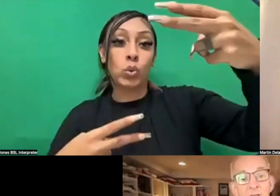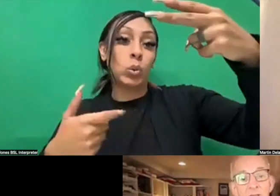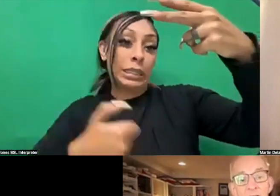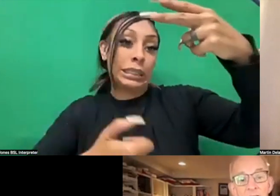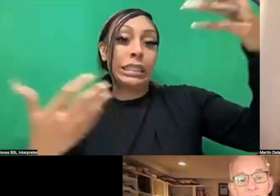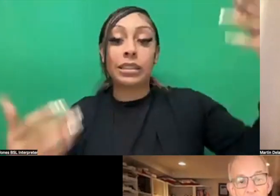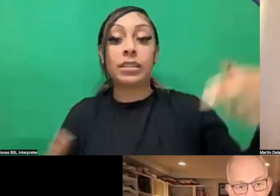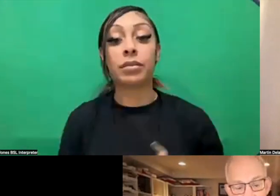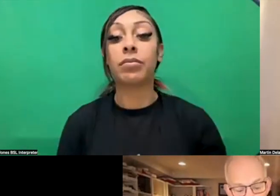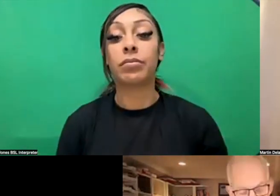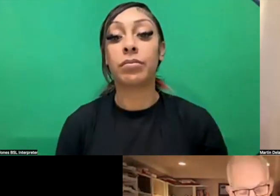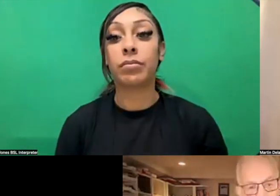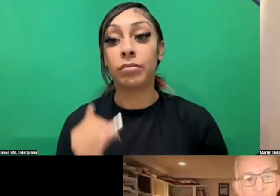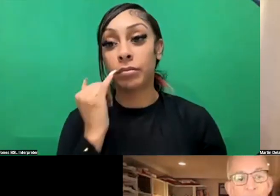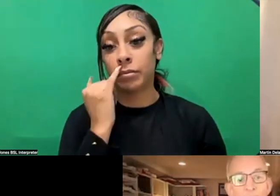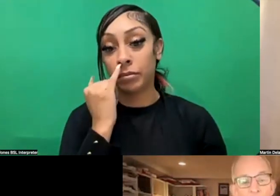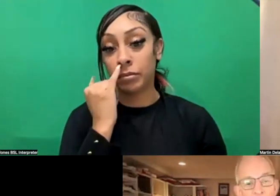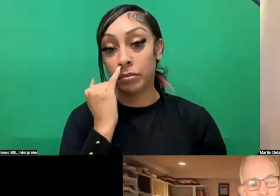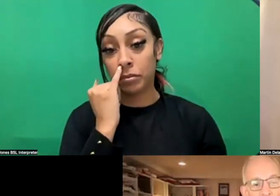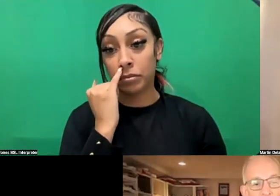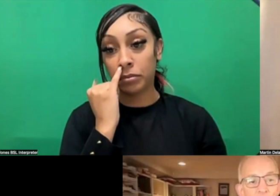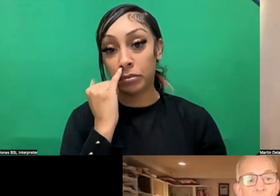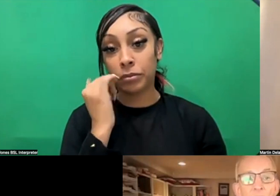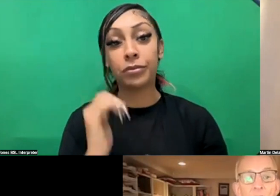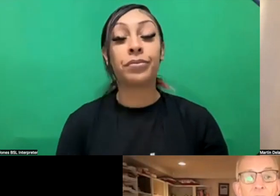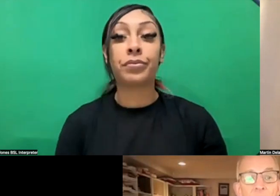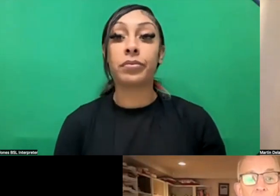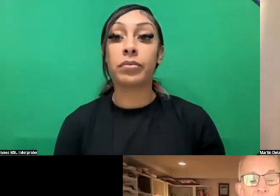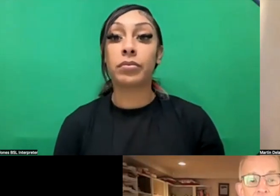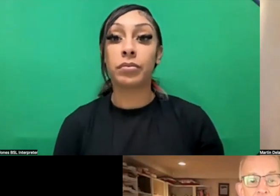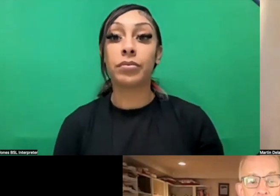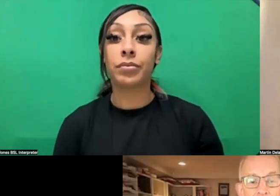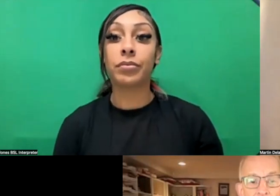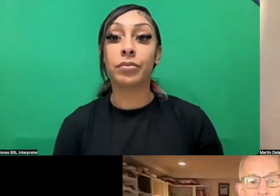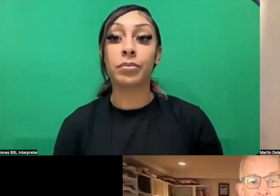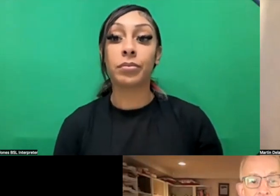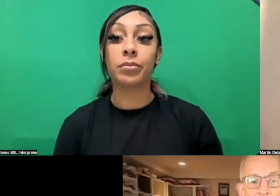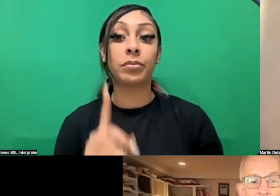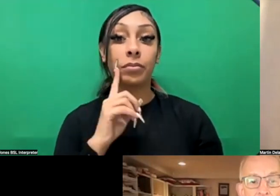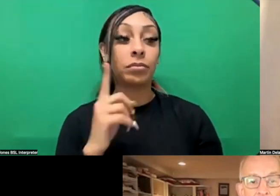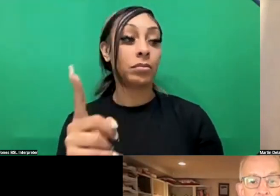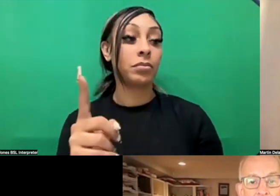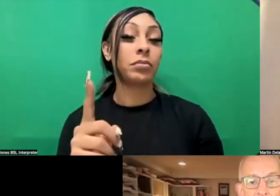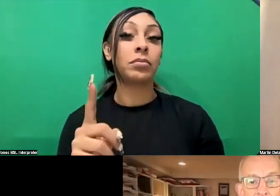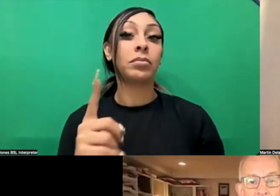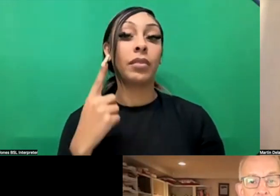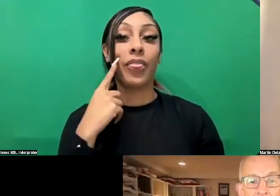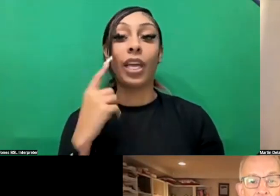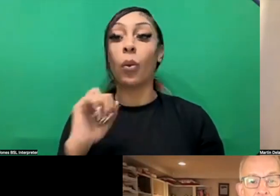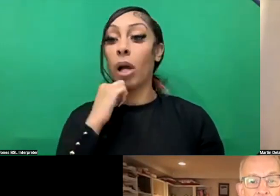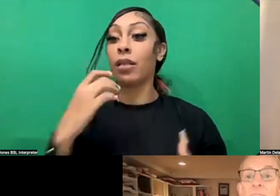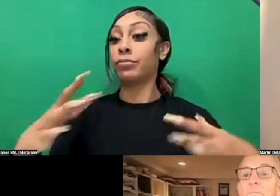colors. Nice. So I think maybe I'm going to check in with Rob now. I think maybe we'll call a break